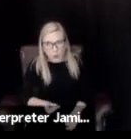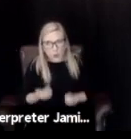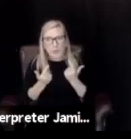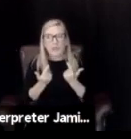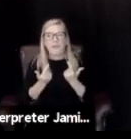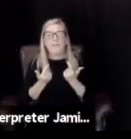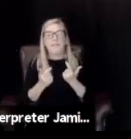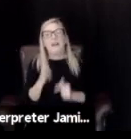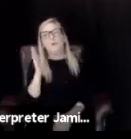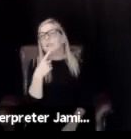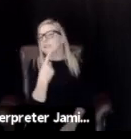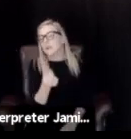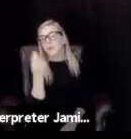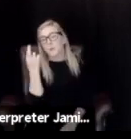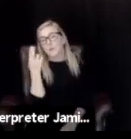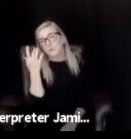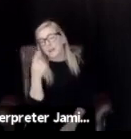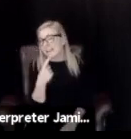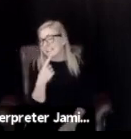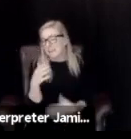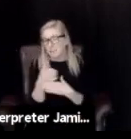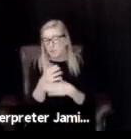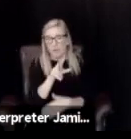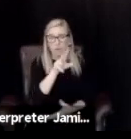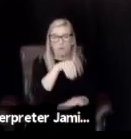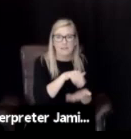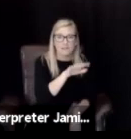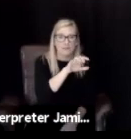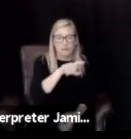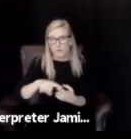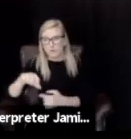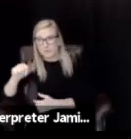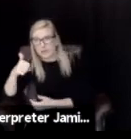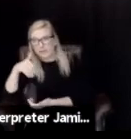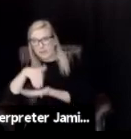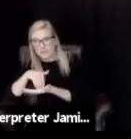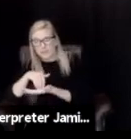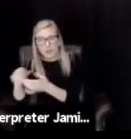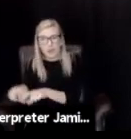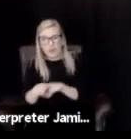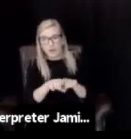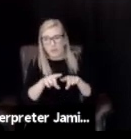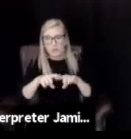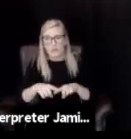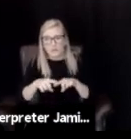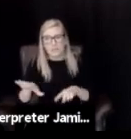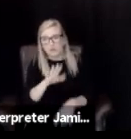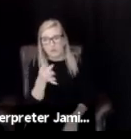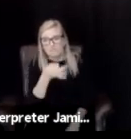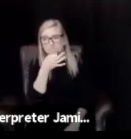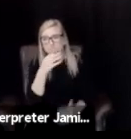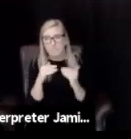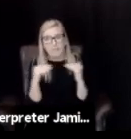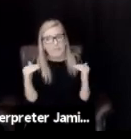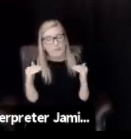The reason why I said from 3,500 to 10,000, because it's going to be also depend on your expertise and how you